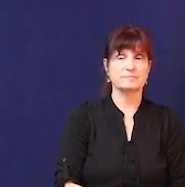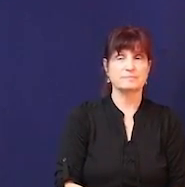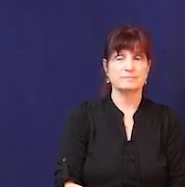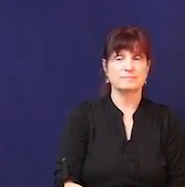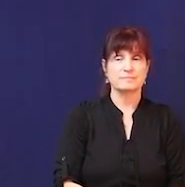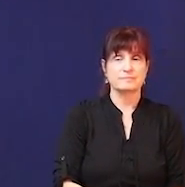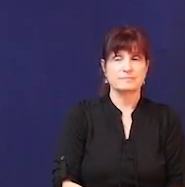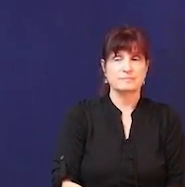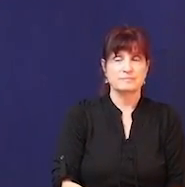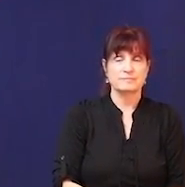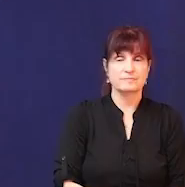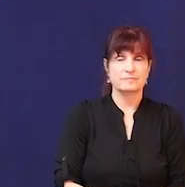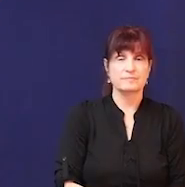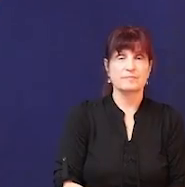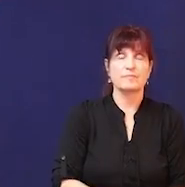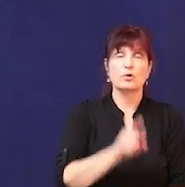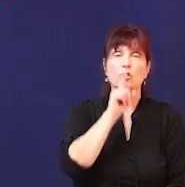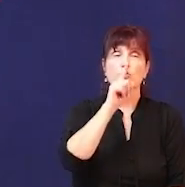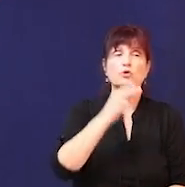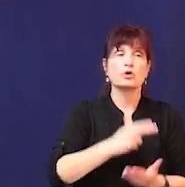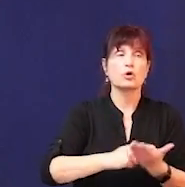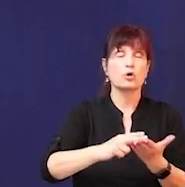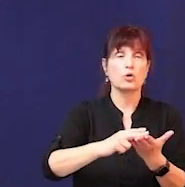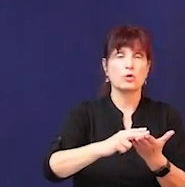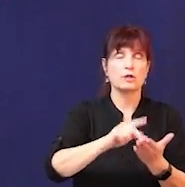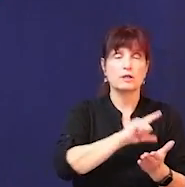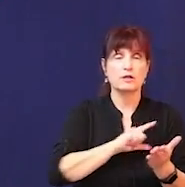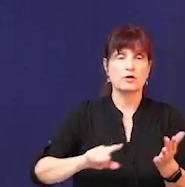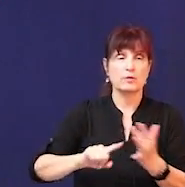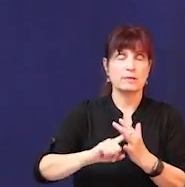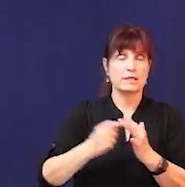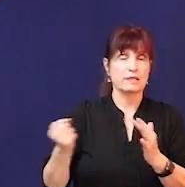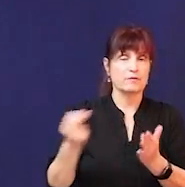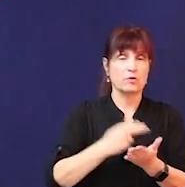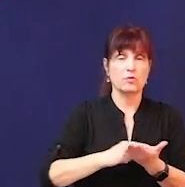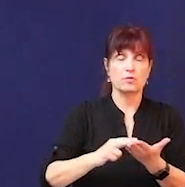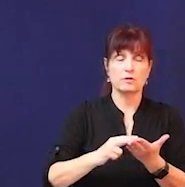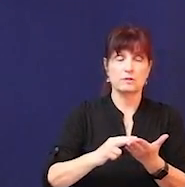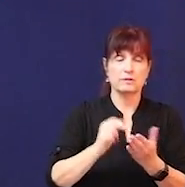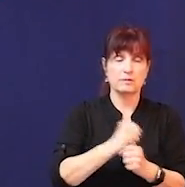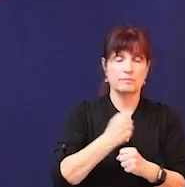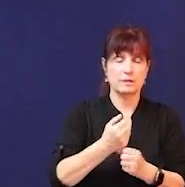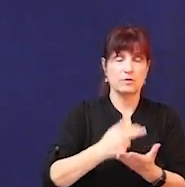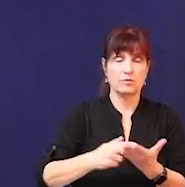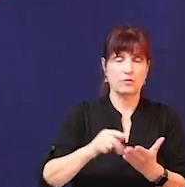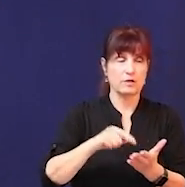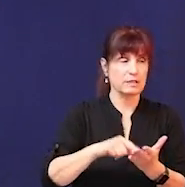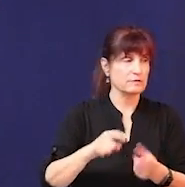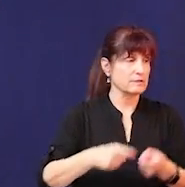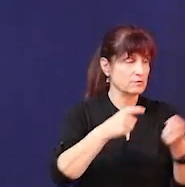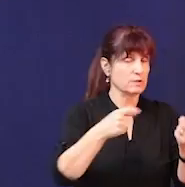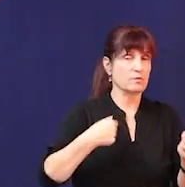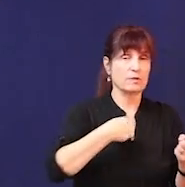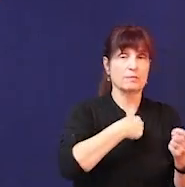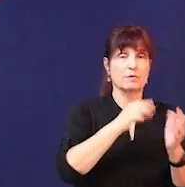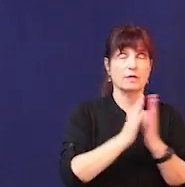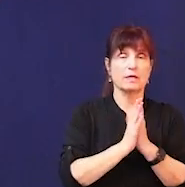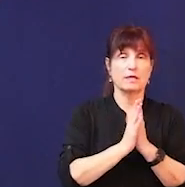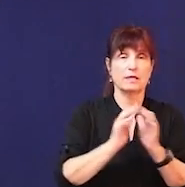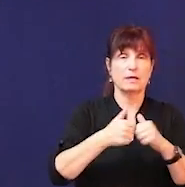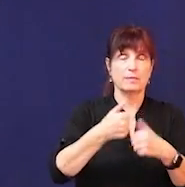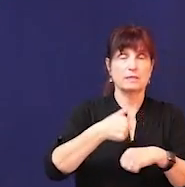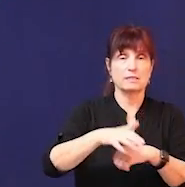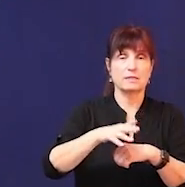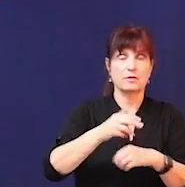highest. You are indeed holy, O Lord, the fount of all holiness. Make holy, therefore, these gifts, we pray,